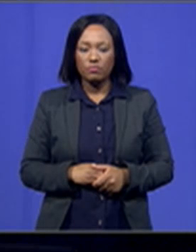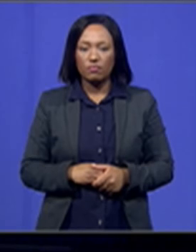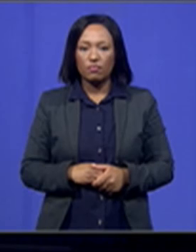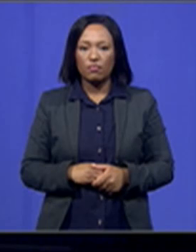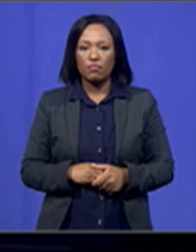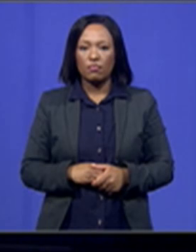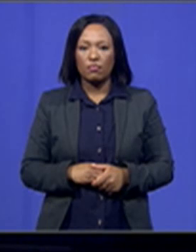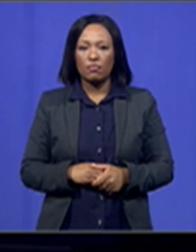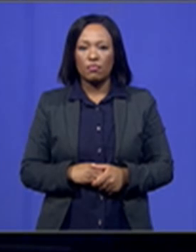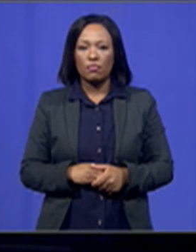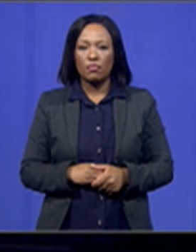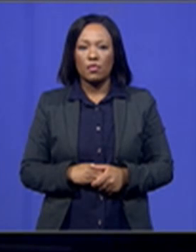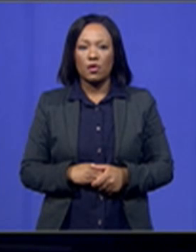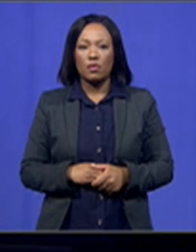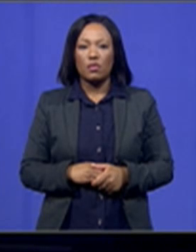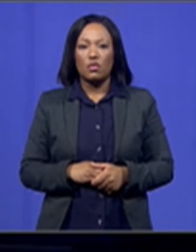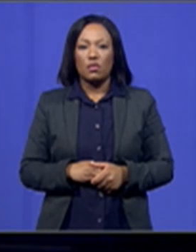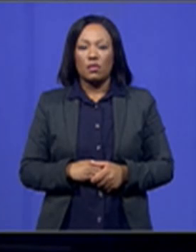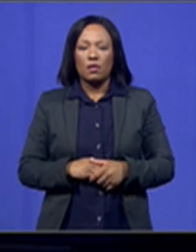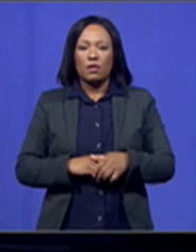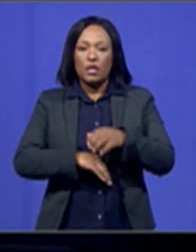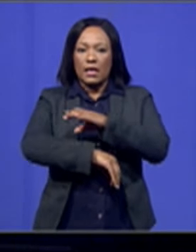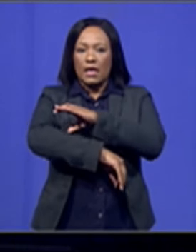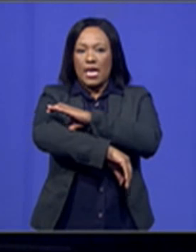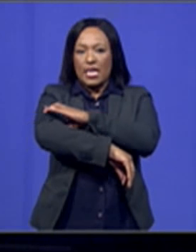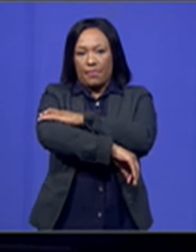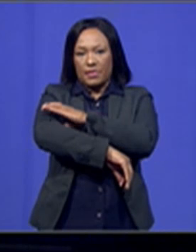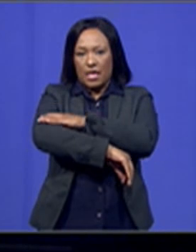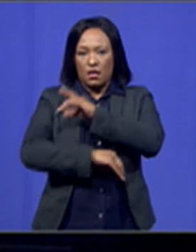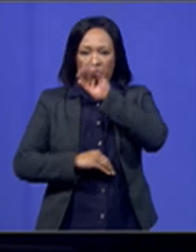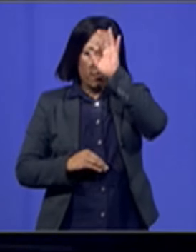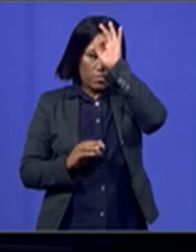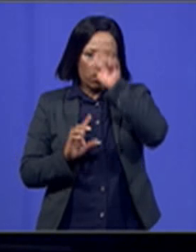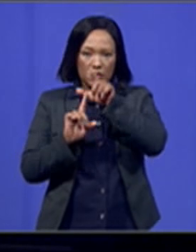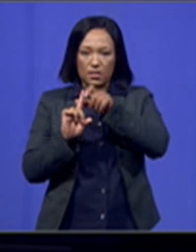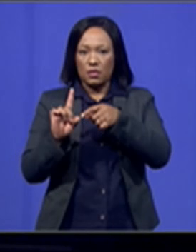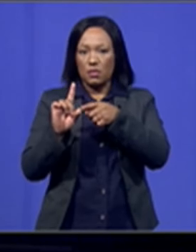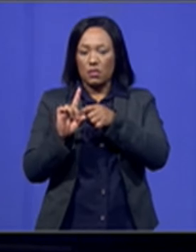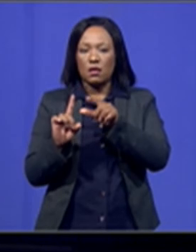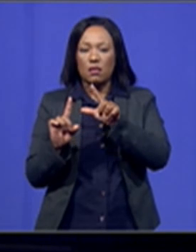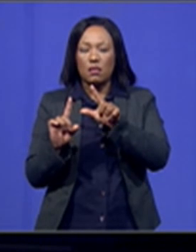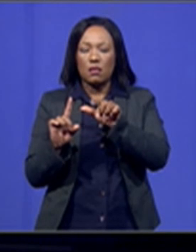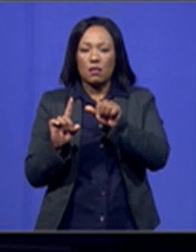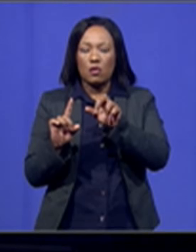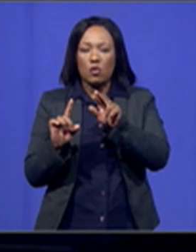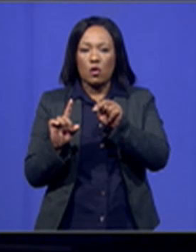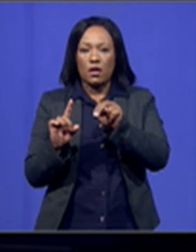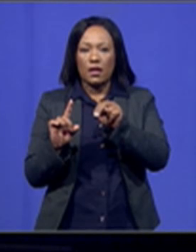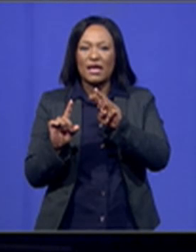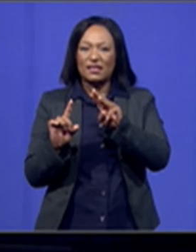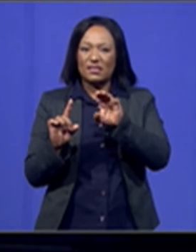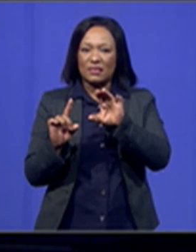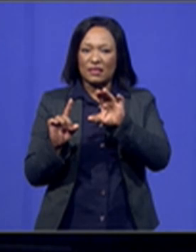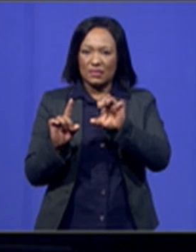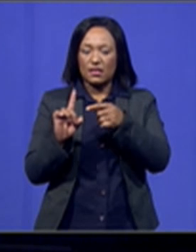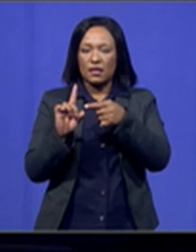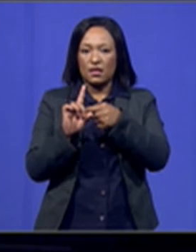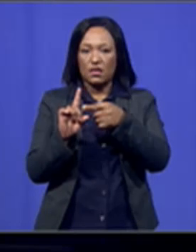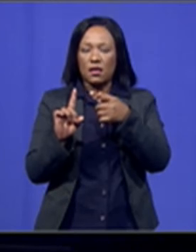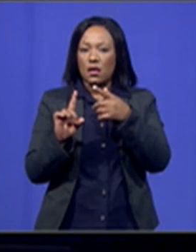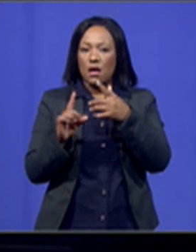Ho tla le hore setsebi sa diforensiki ke mokaptene Lawrence Makgatlwe o hloile ho hokahanya dibetsa tse ileng tsa sebediswa polaong ya moenjenere